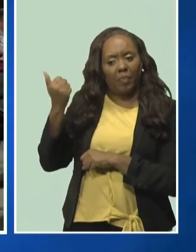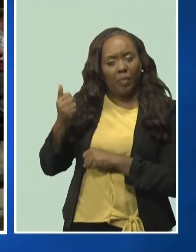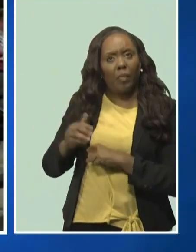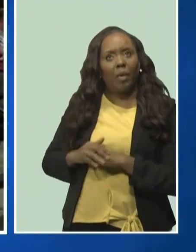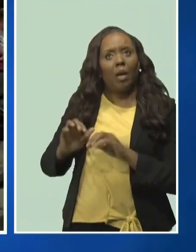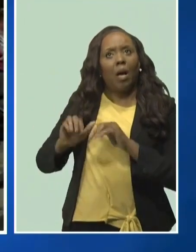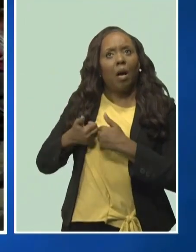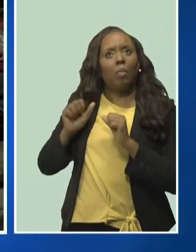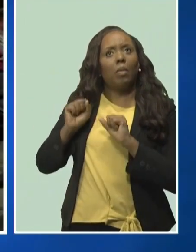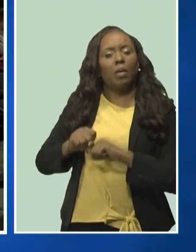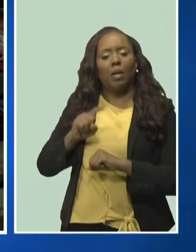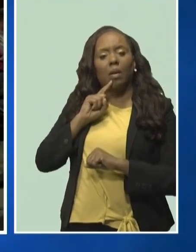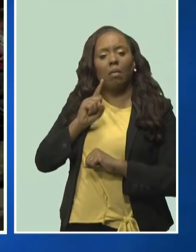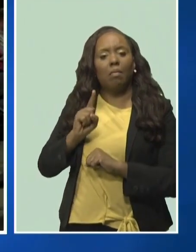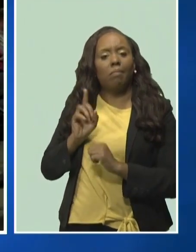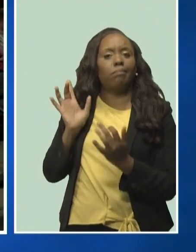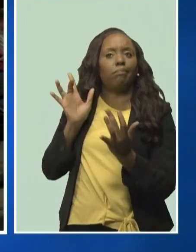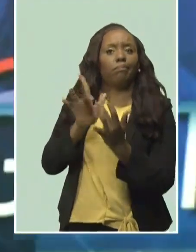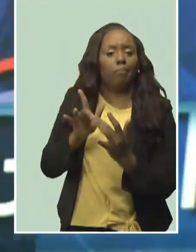more quickly.